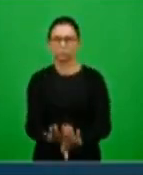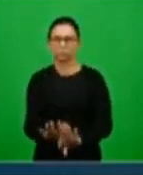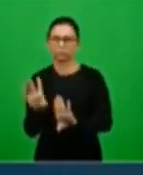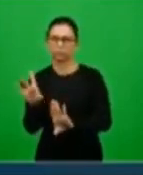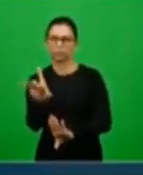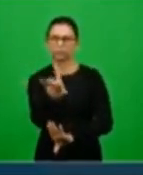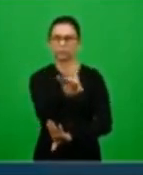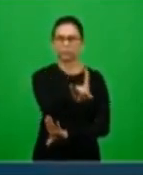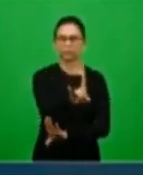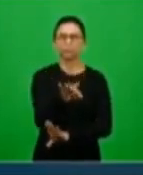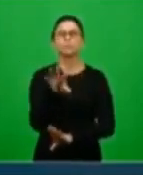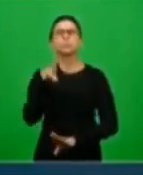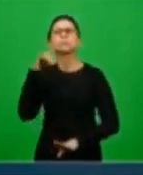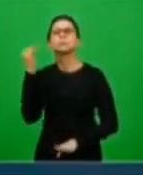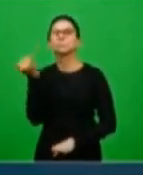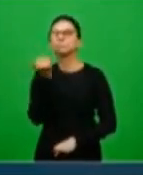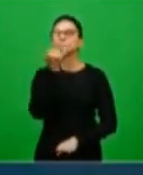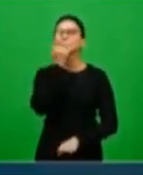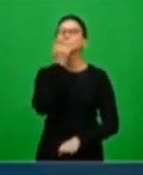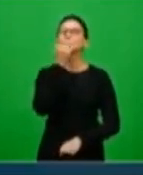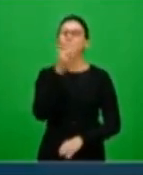It was the day of the